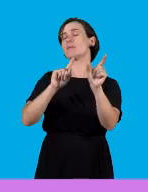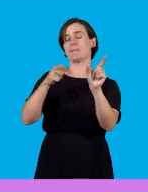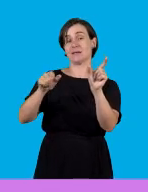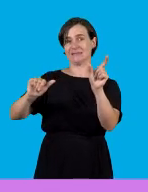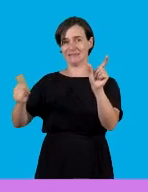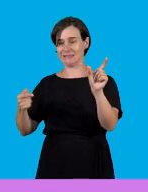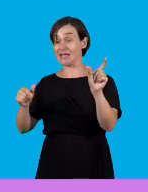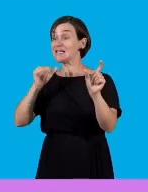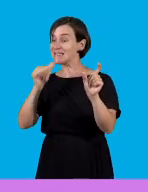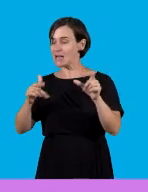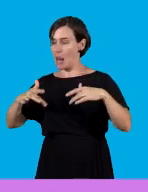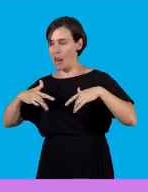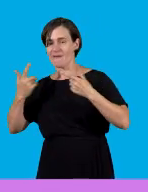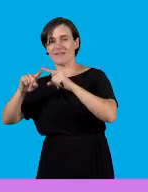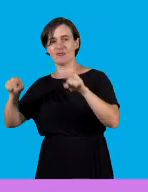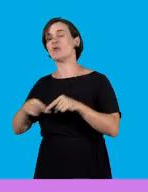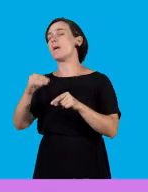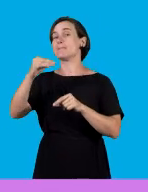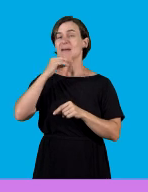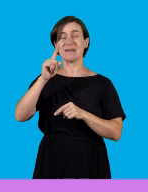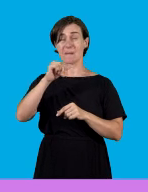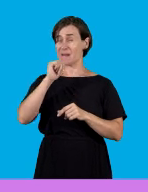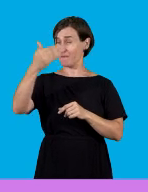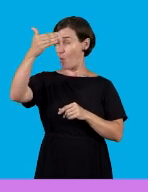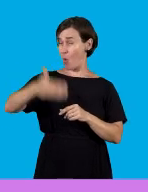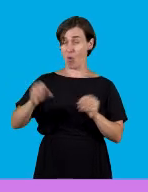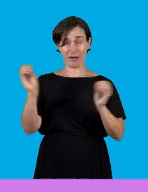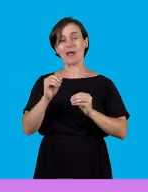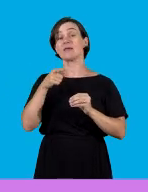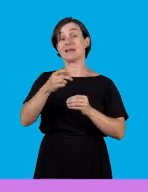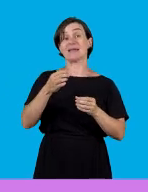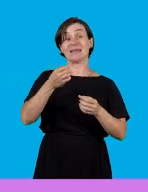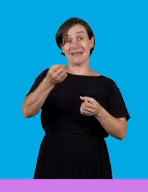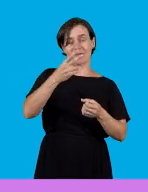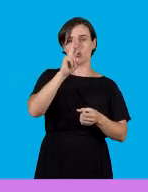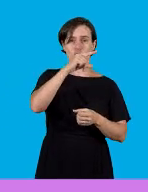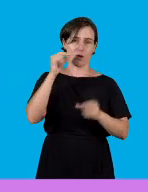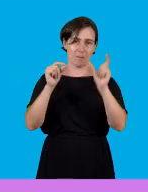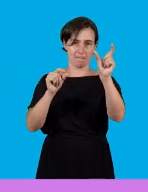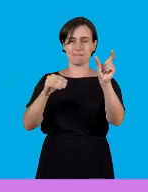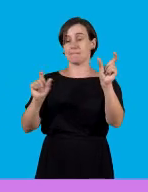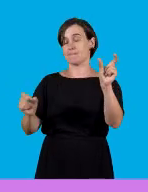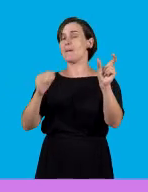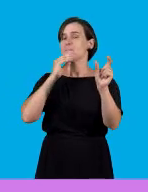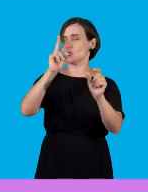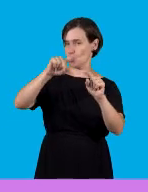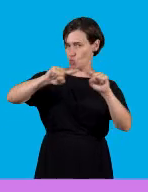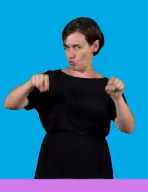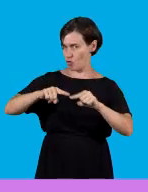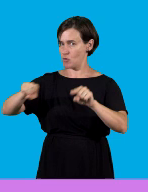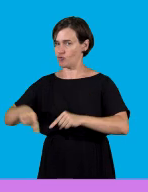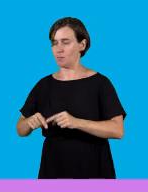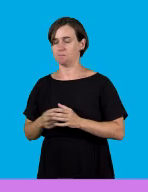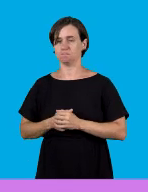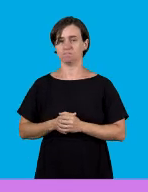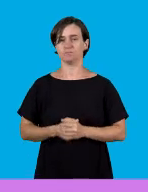wall dividing the 2 rooms or not. So the next question says, what are the dimensions of the living room?